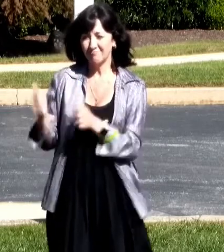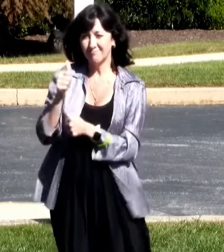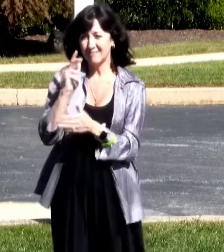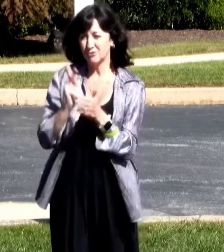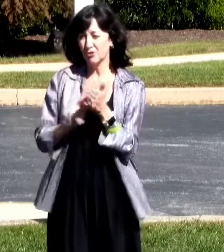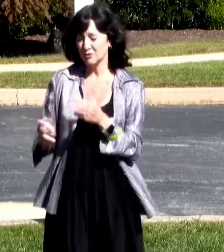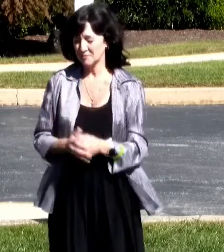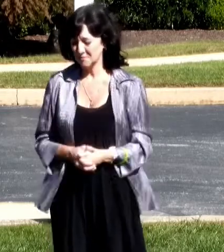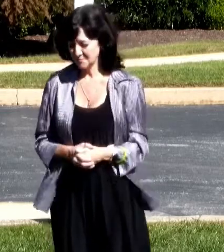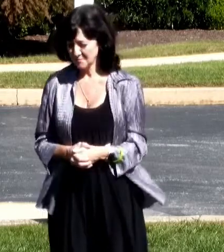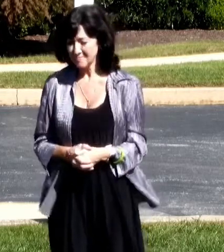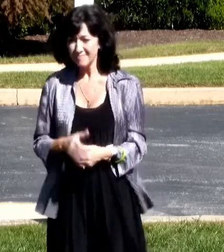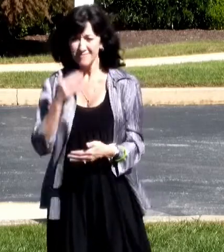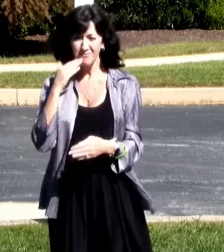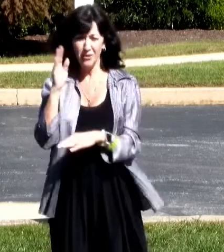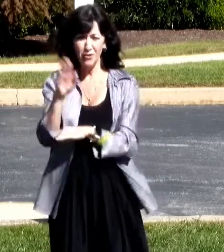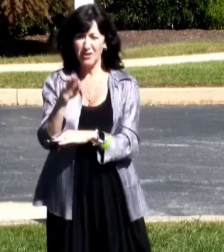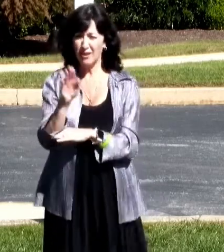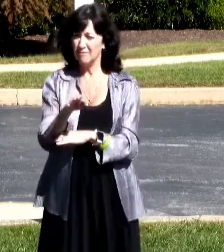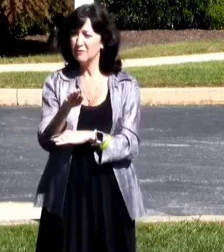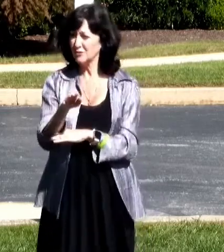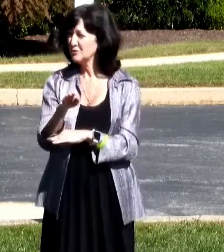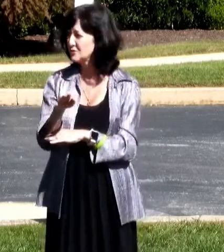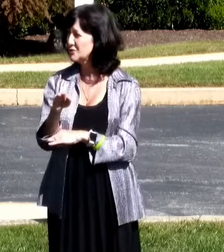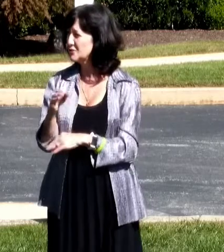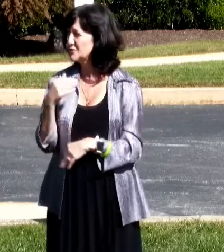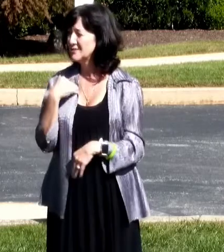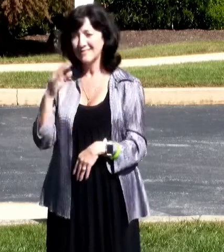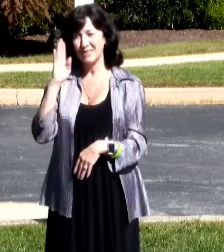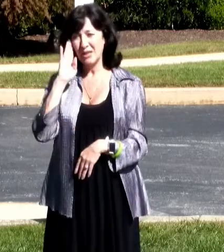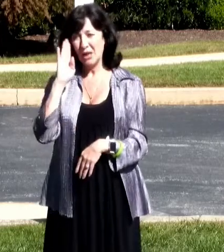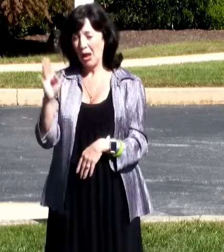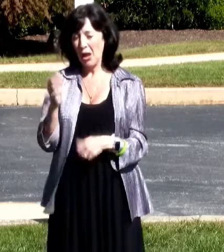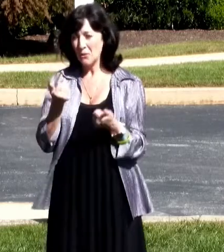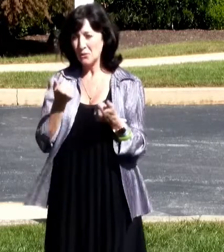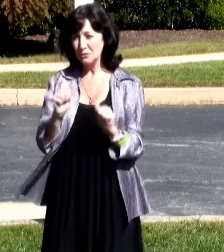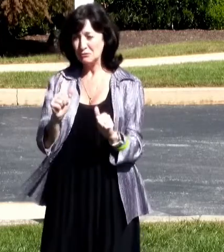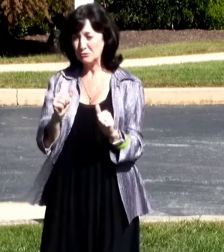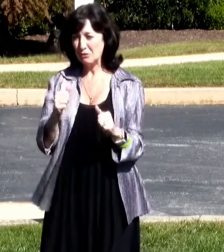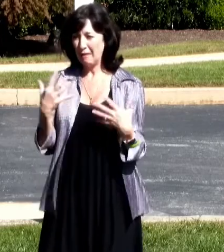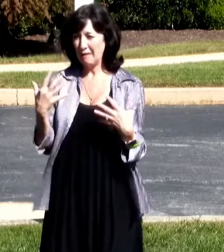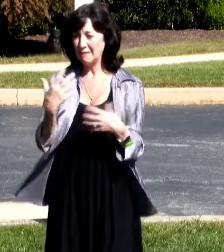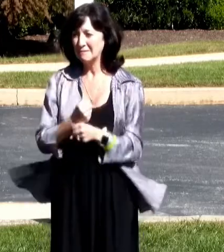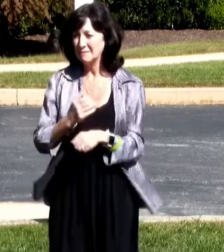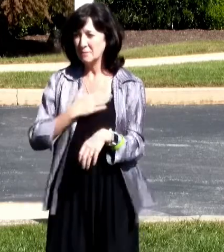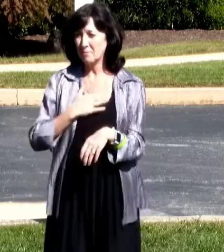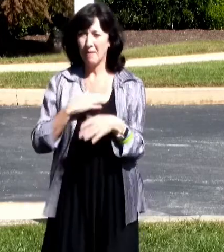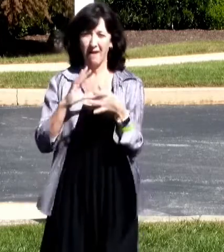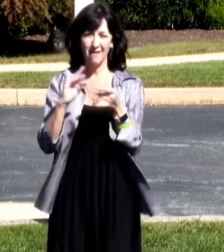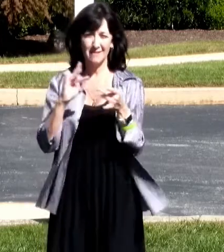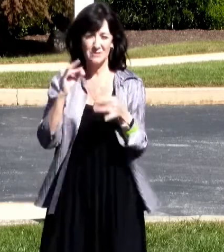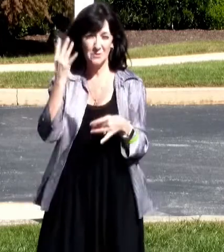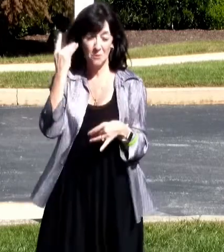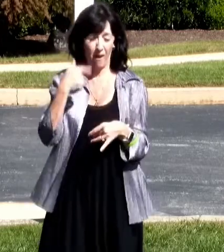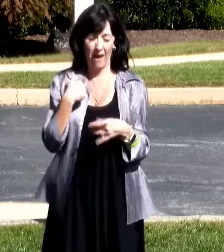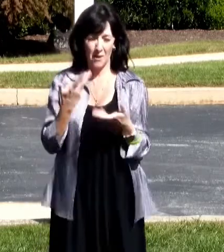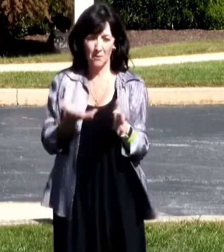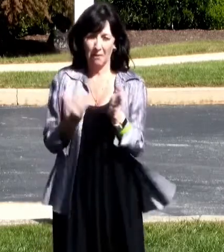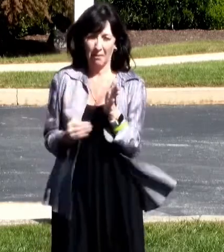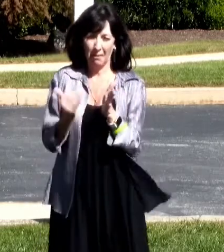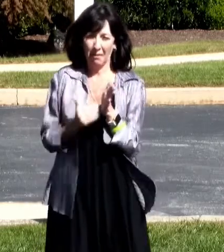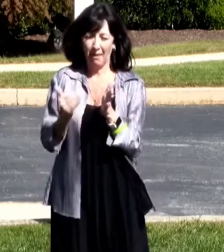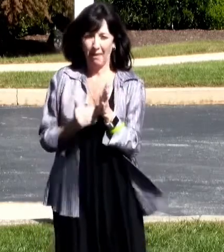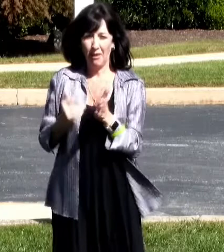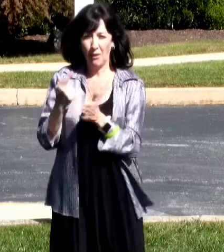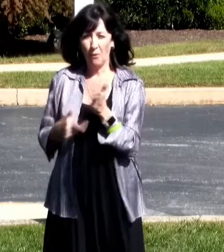Hi, everyone. Good afternoon. So I'm going to try to cut down remarks and not repeat what people said before, but I do think I do need to repeat the work of the Primary